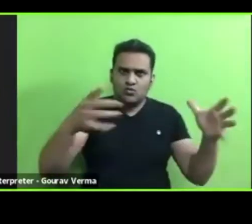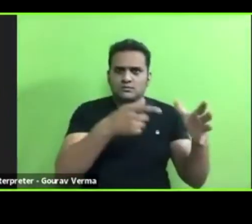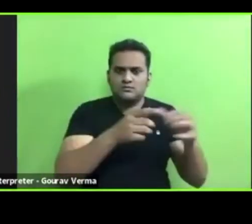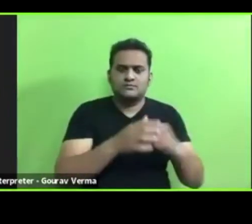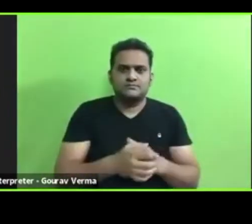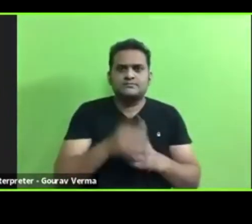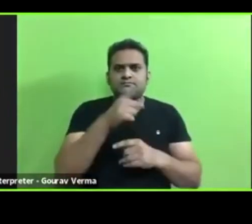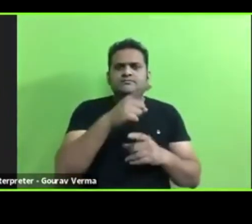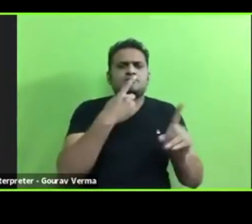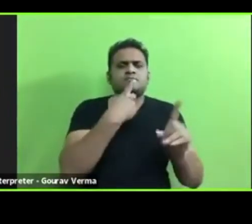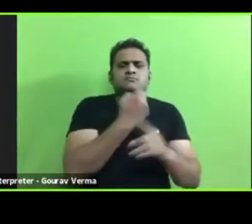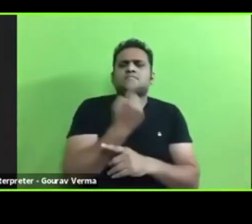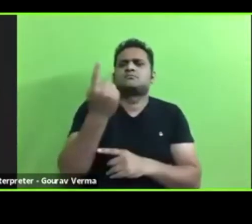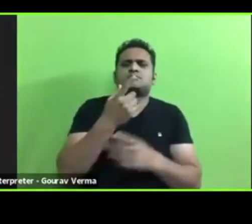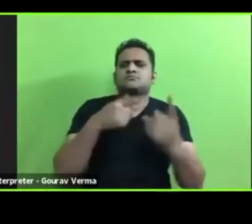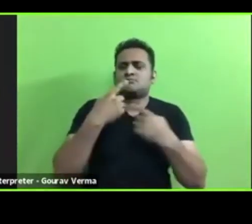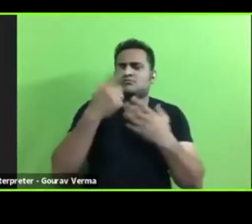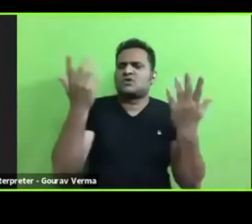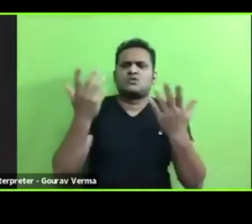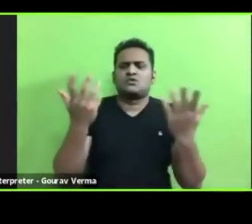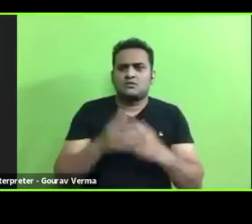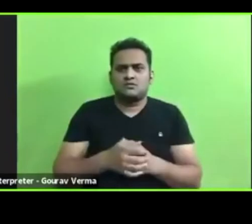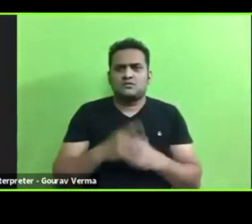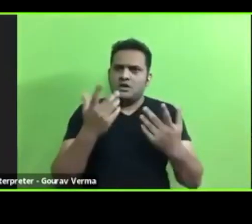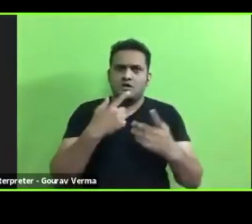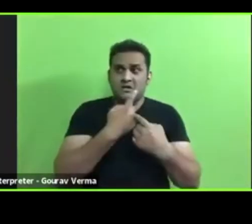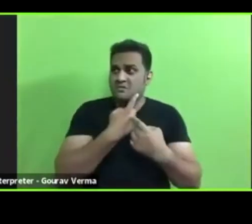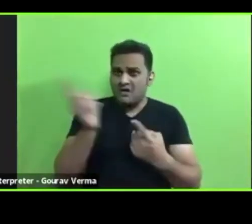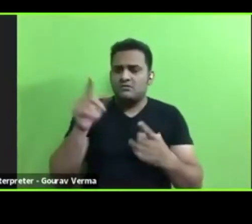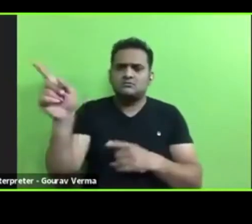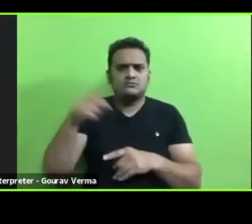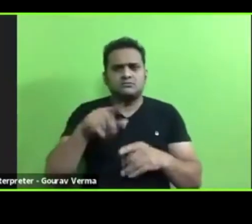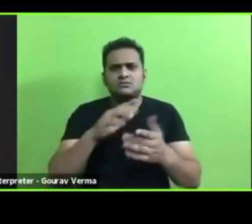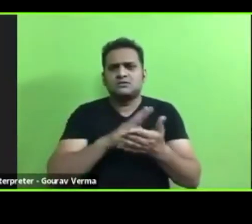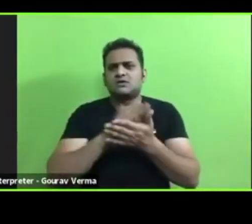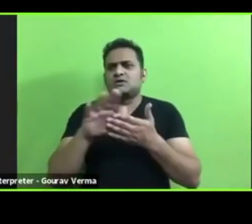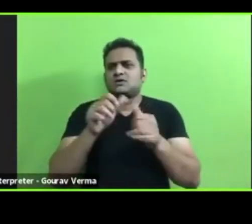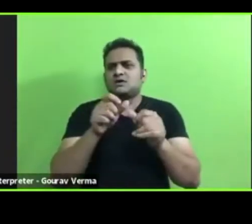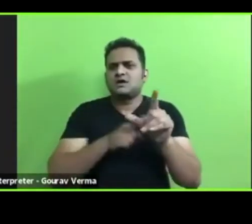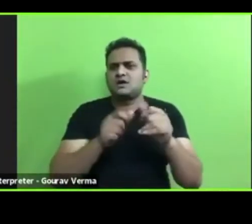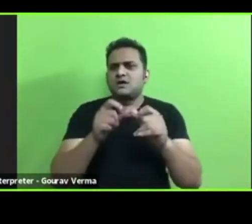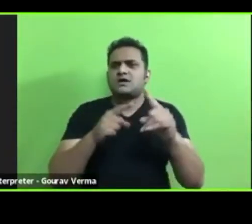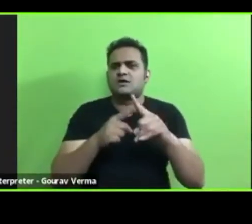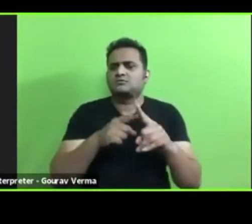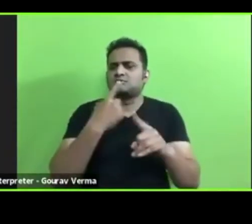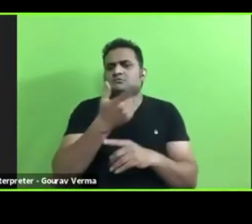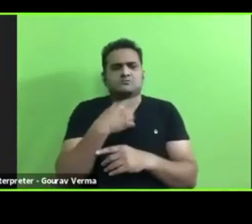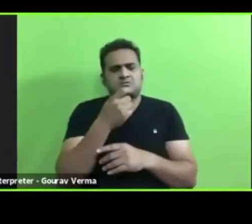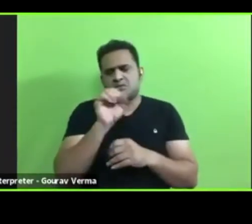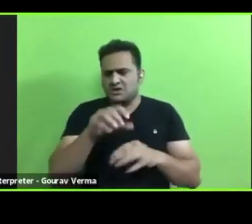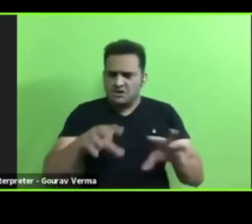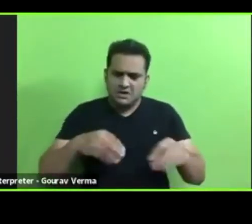they proclaimed as high art is accepted as high art. Everything else remains in the fringes